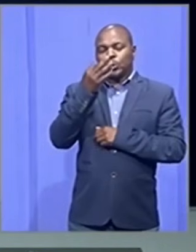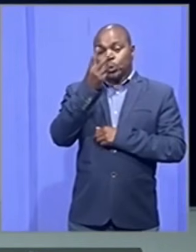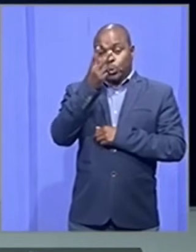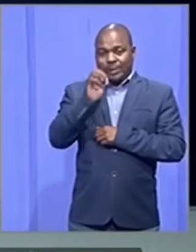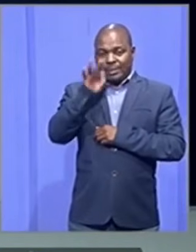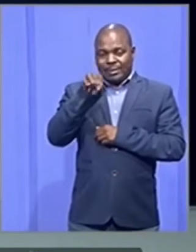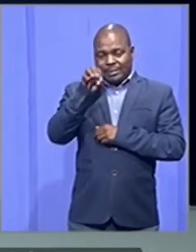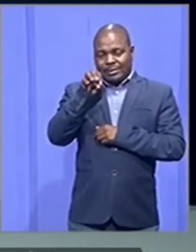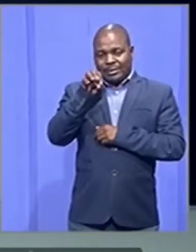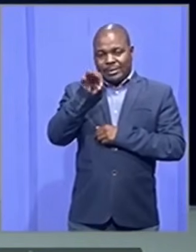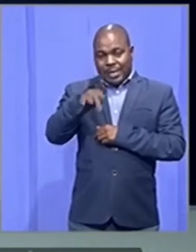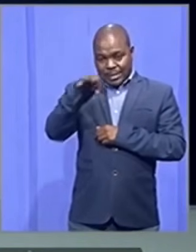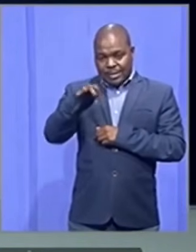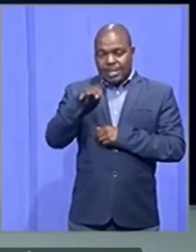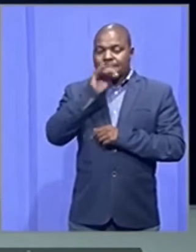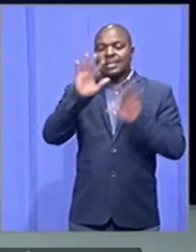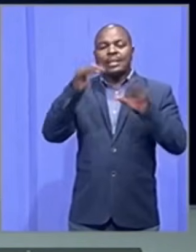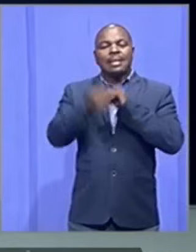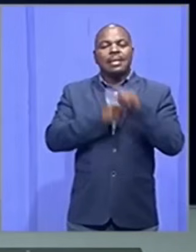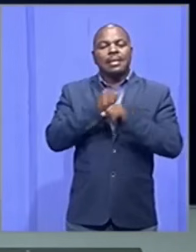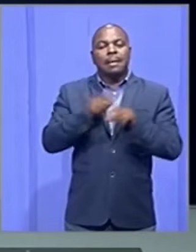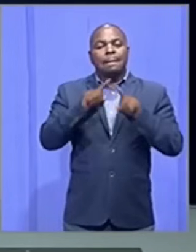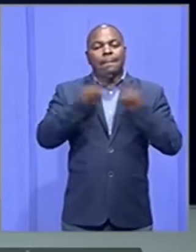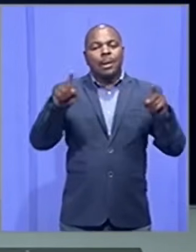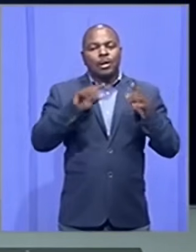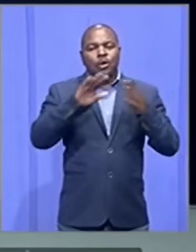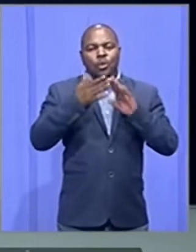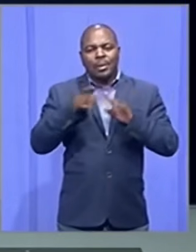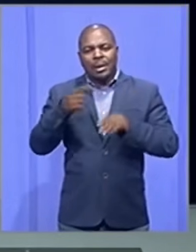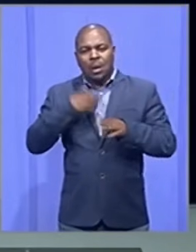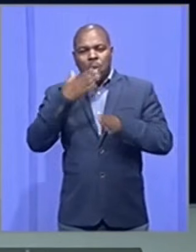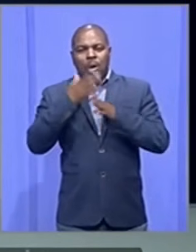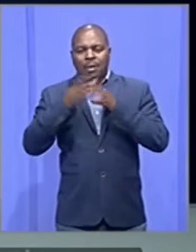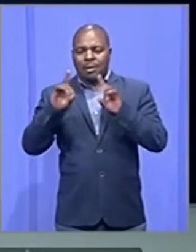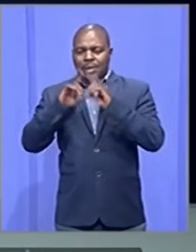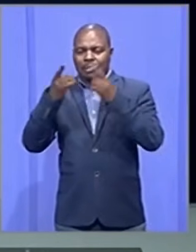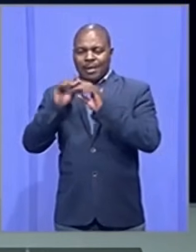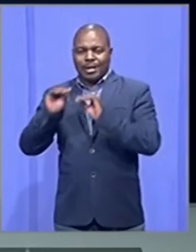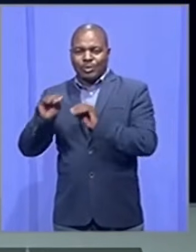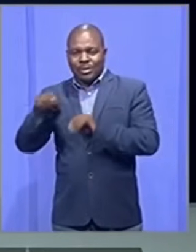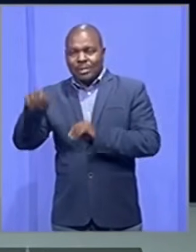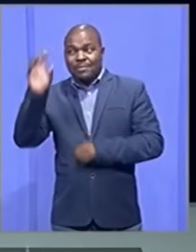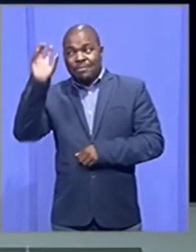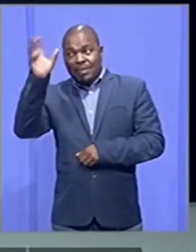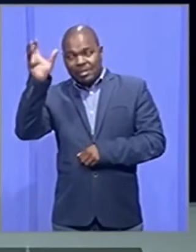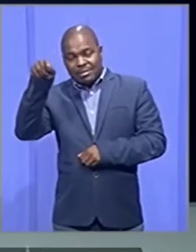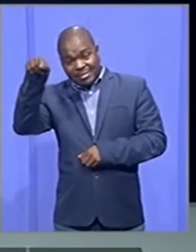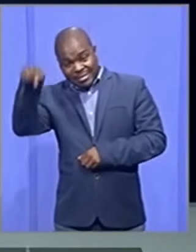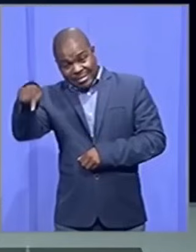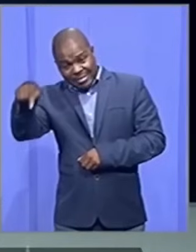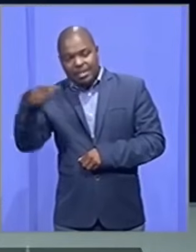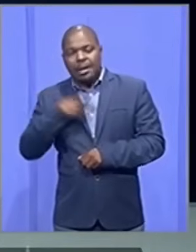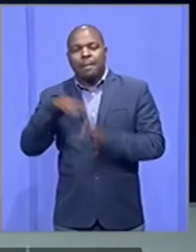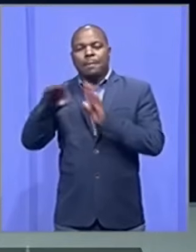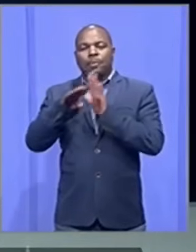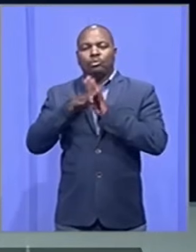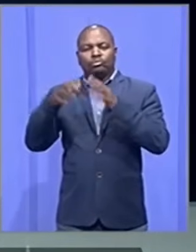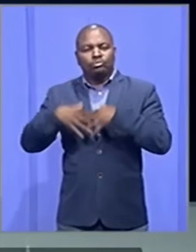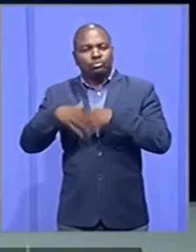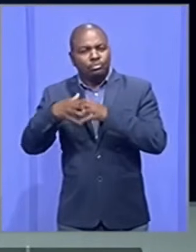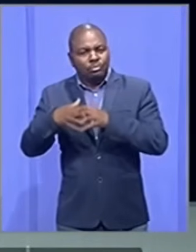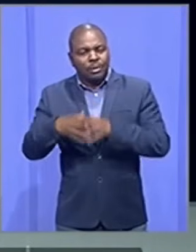etsa empa re qadile ho kena setjhabeng hantle hane re qala re sebetsa le lefapha la thuto Free State mo re neng ra qala program e re